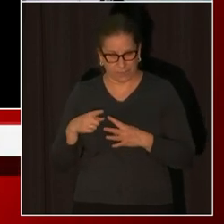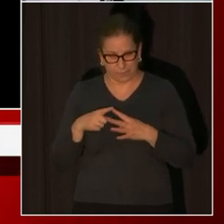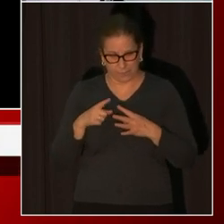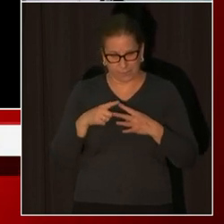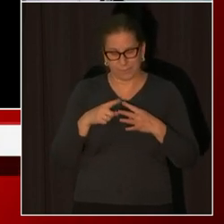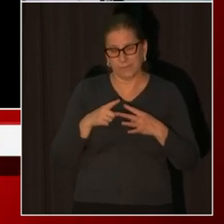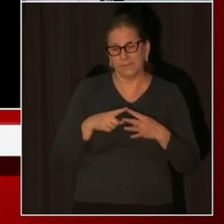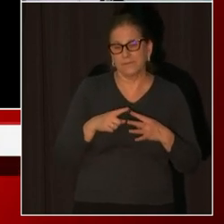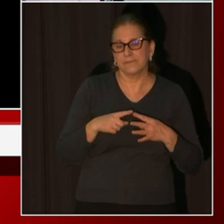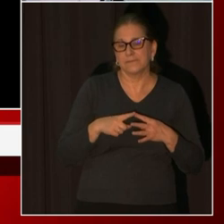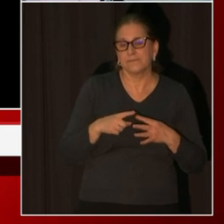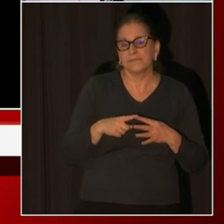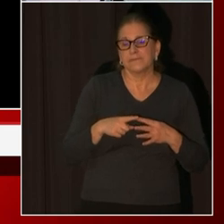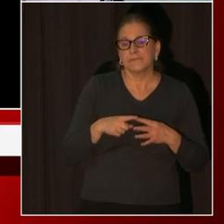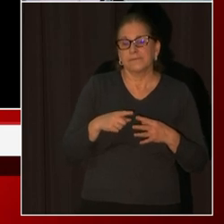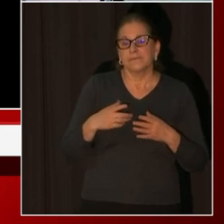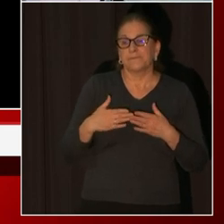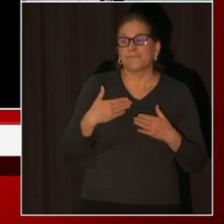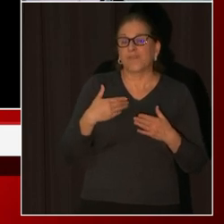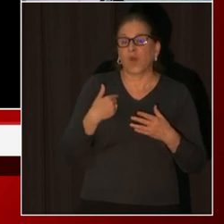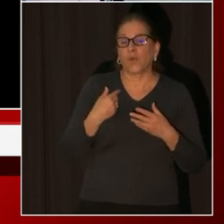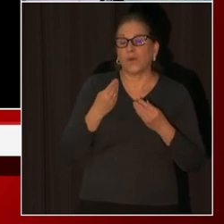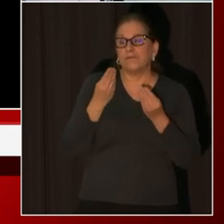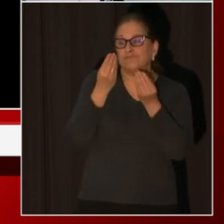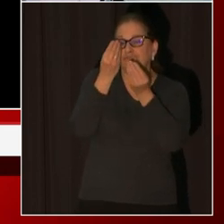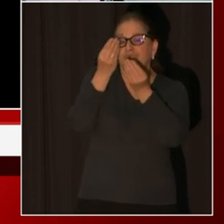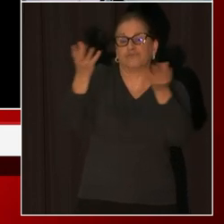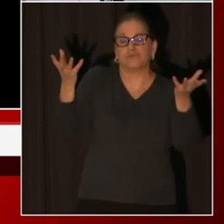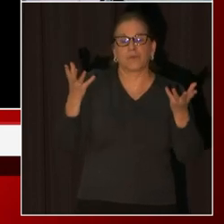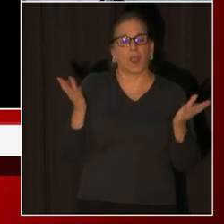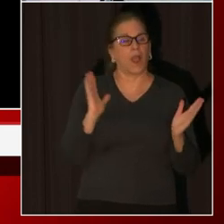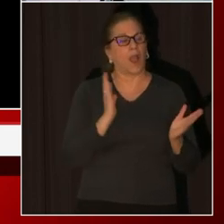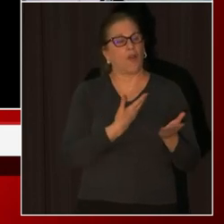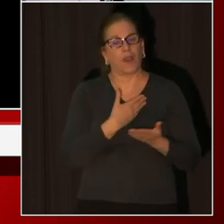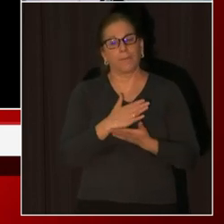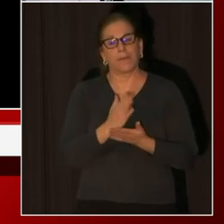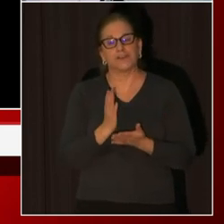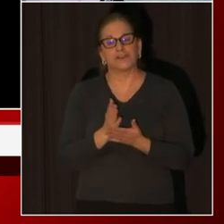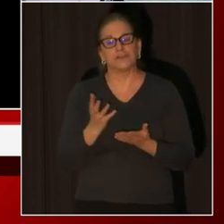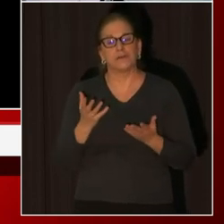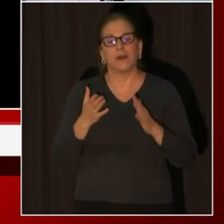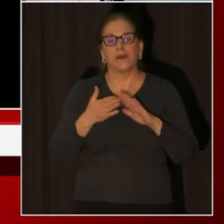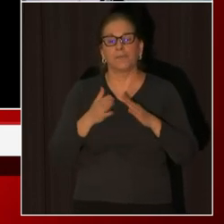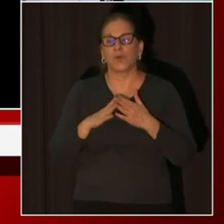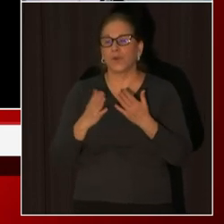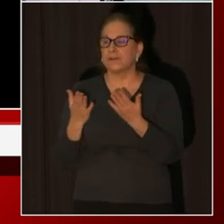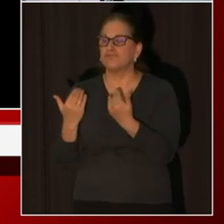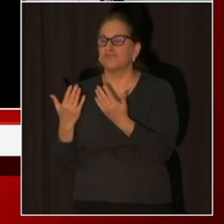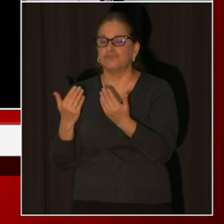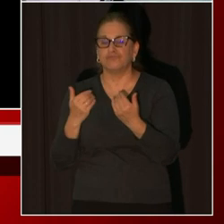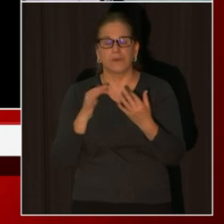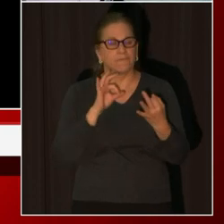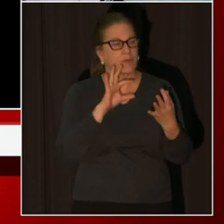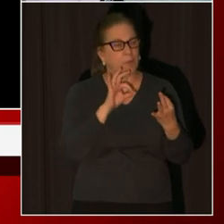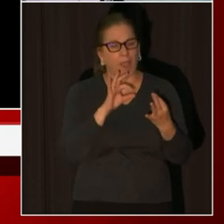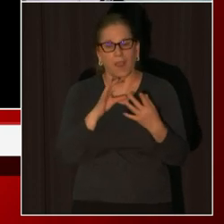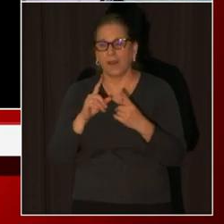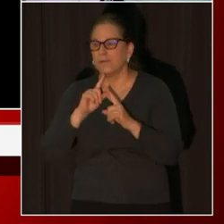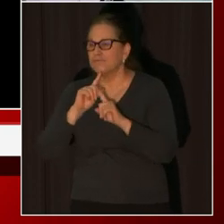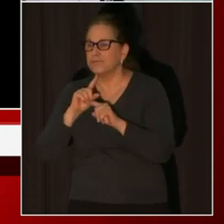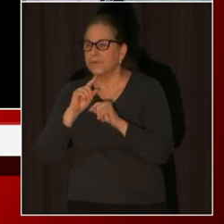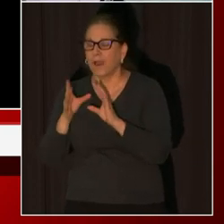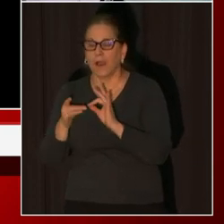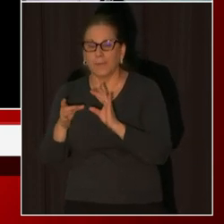budget, we have community input. We had our budget engagement forums, our agency inputs, and just before the mayor intended to release